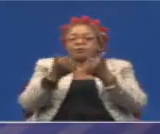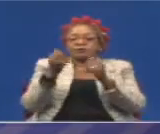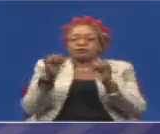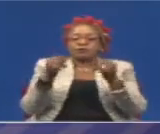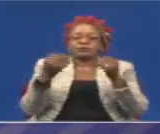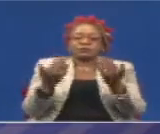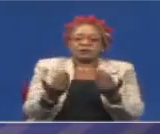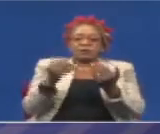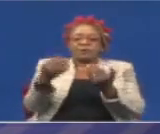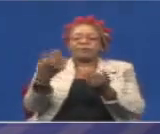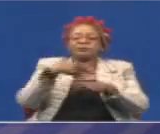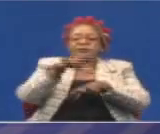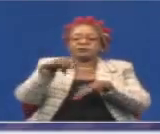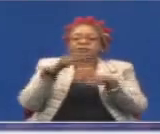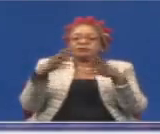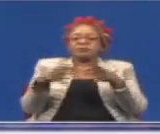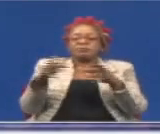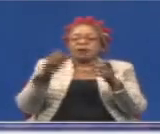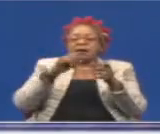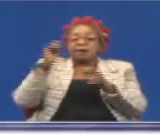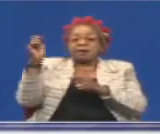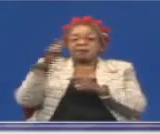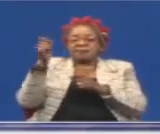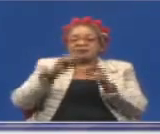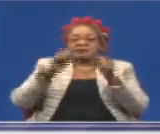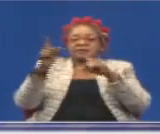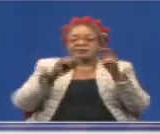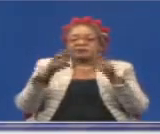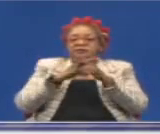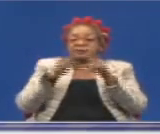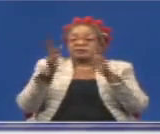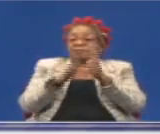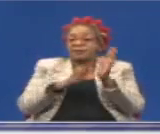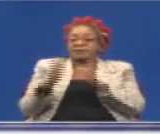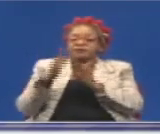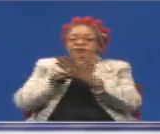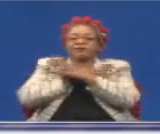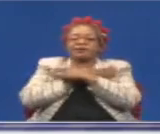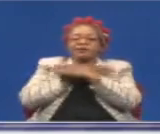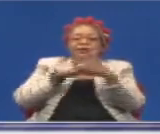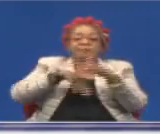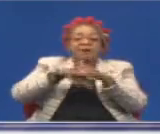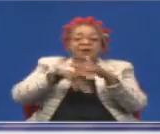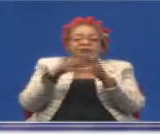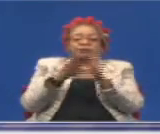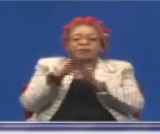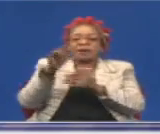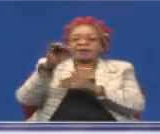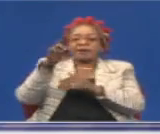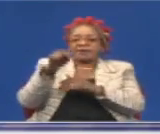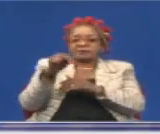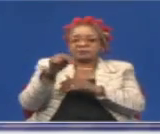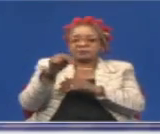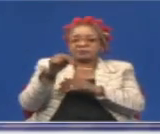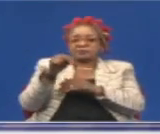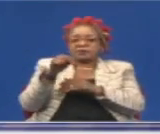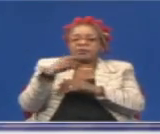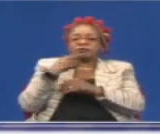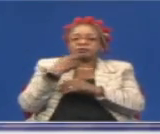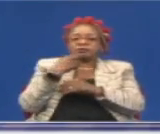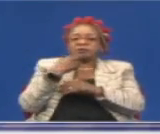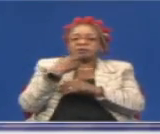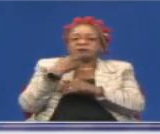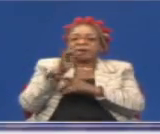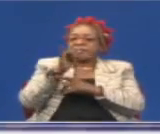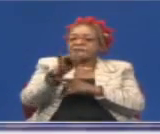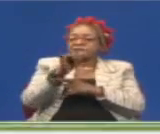The national team Harambee Stars stepped up preparations for the friendly match against Iran ahead of the showpiece slated for Tuesday. The match